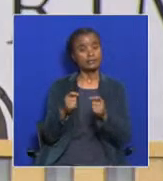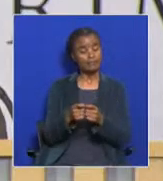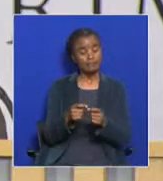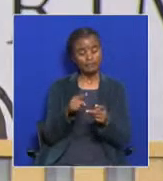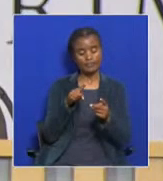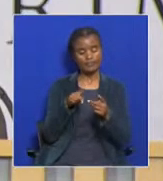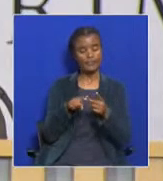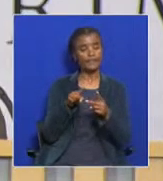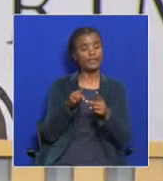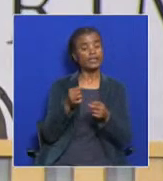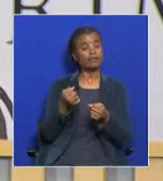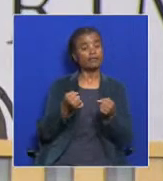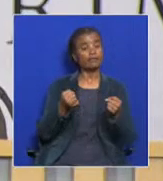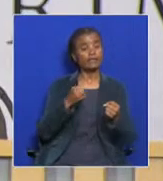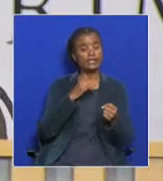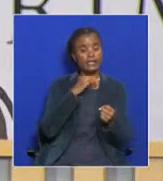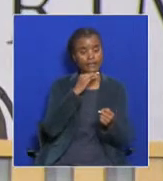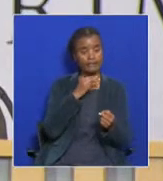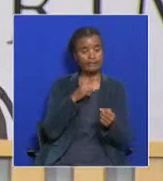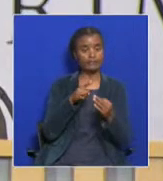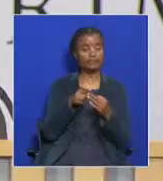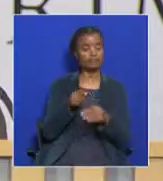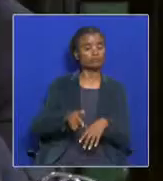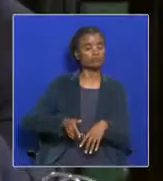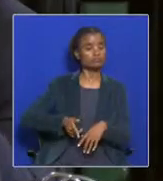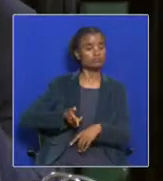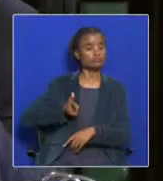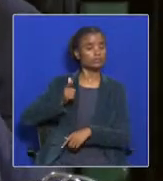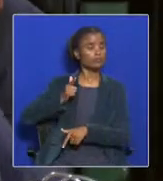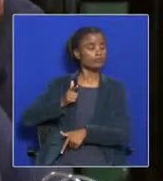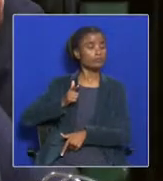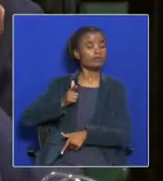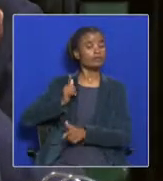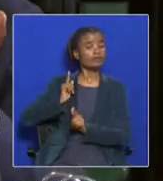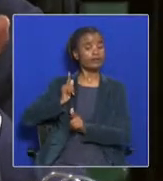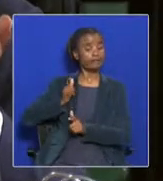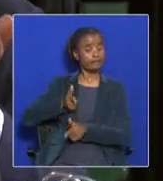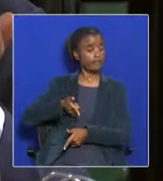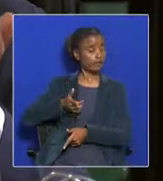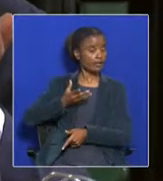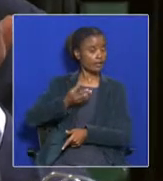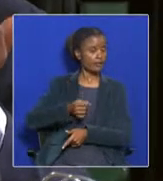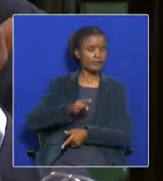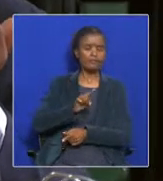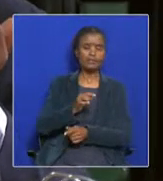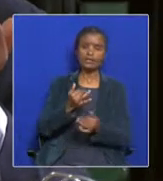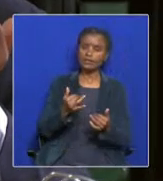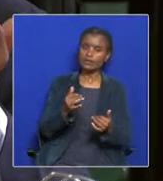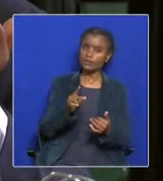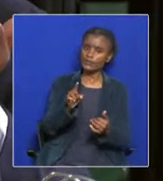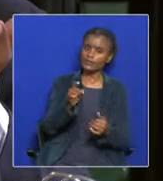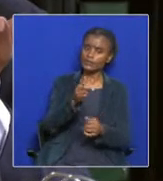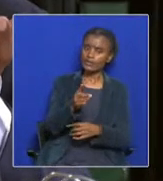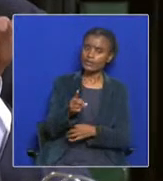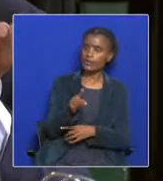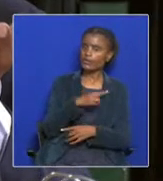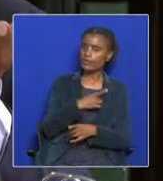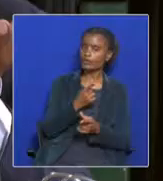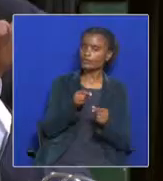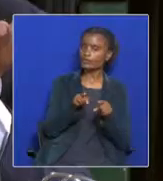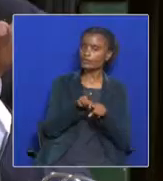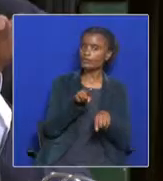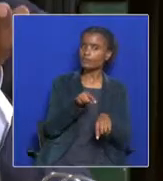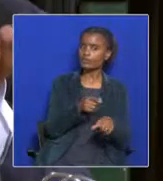members armed with rifles. Then that raises another question. Why did you not do exactly that on this occasion? That's not an